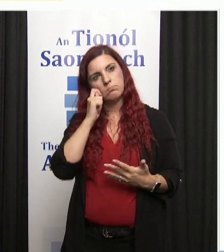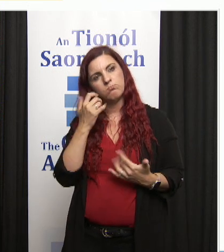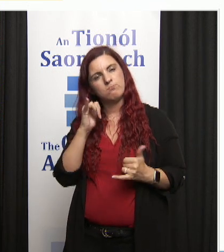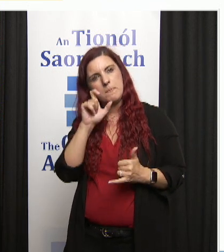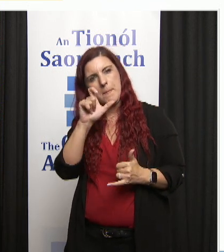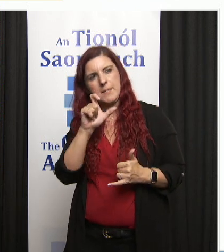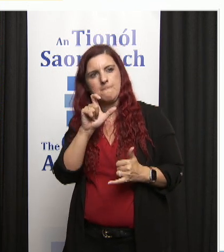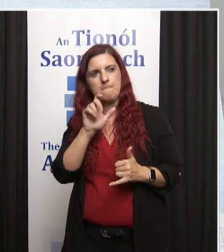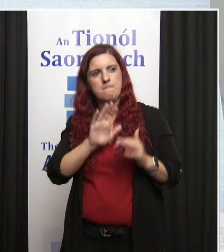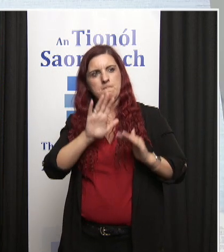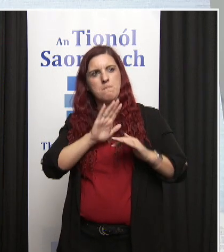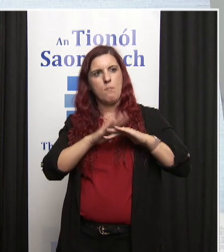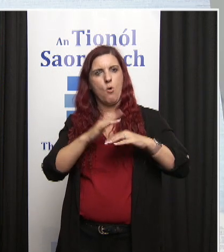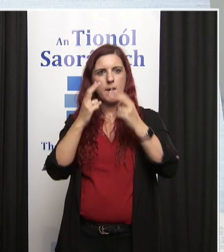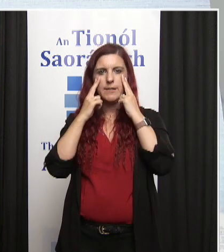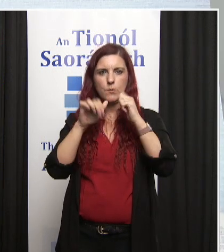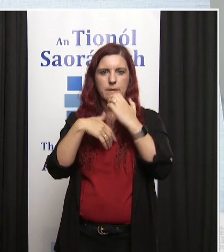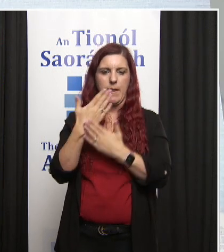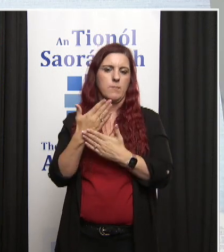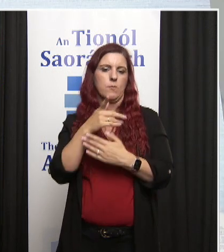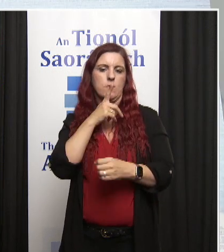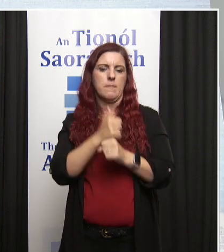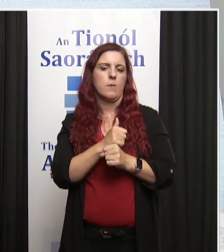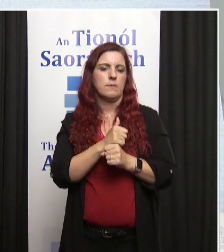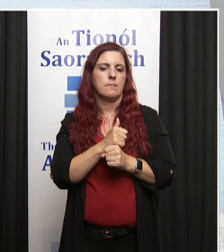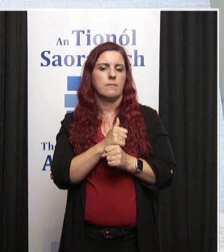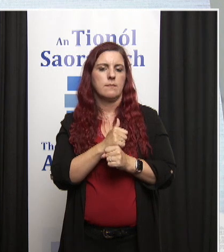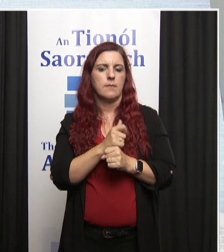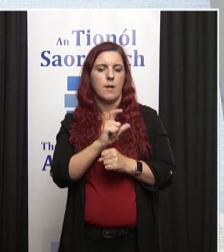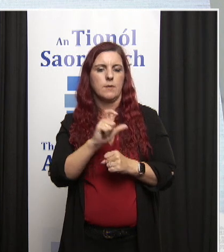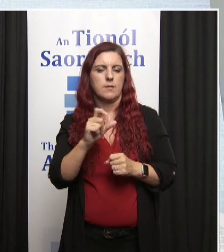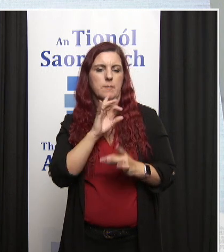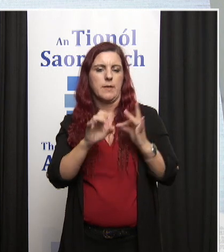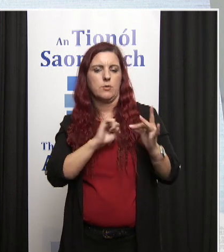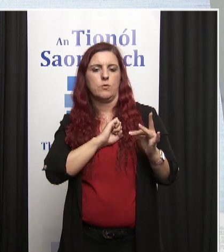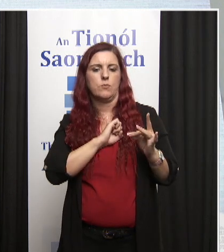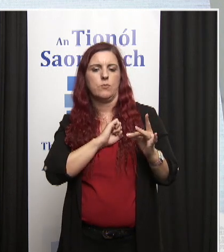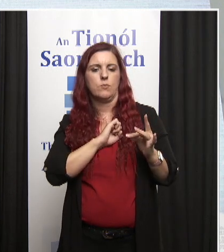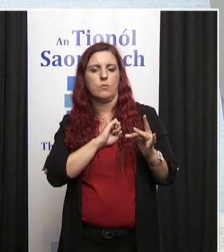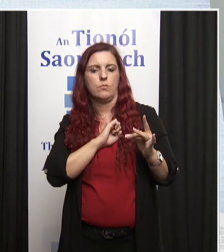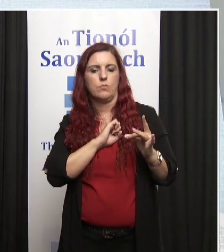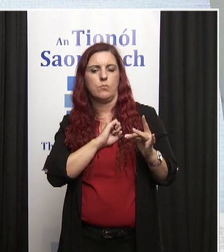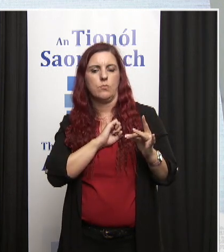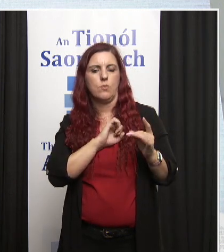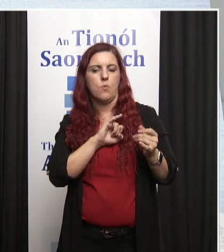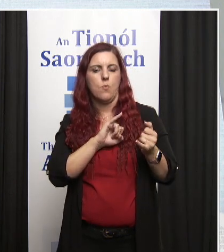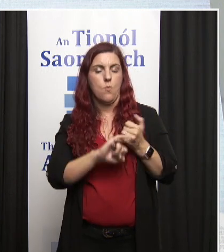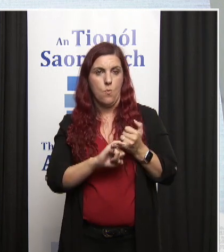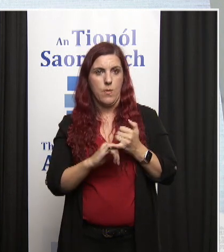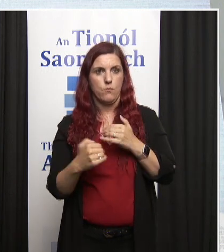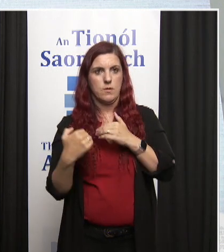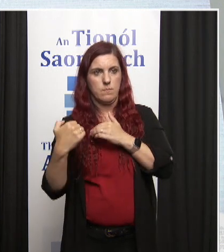little bit more to develop in relation to accountable, ensuring who is he accountable to